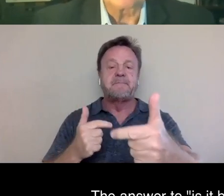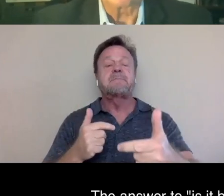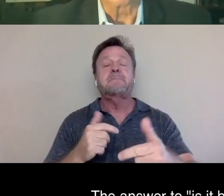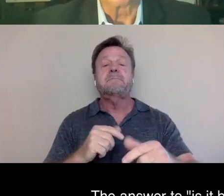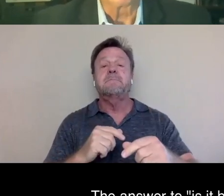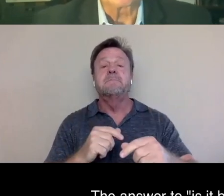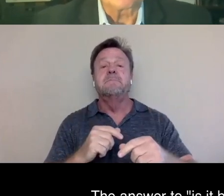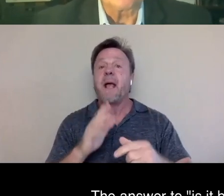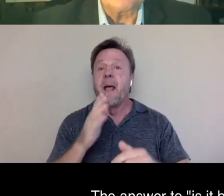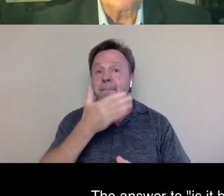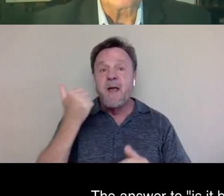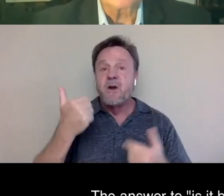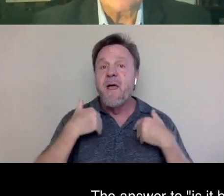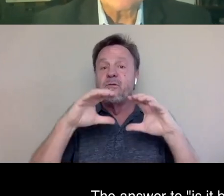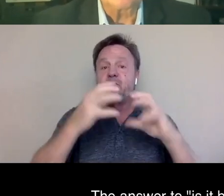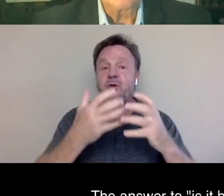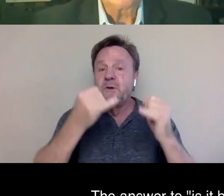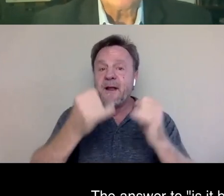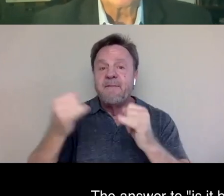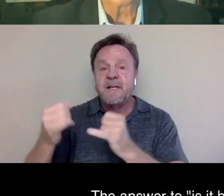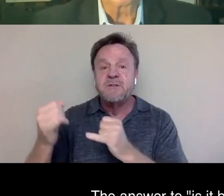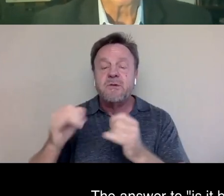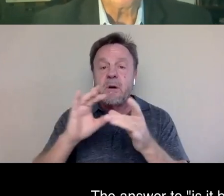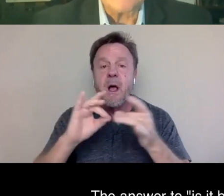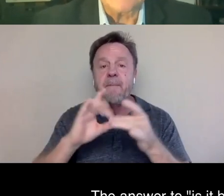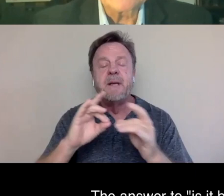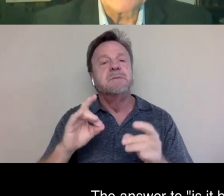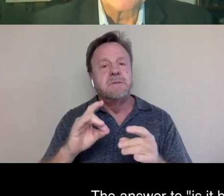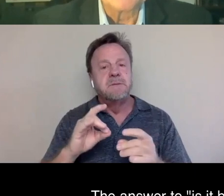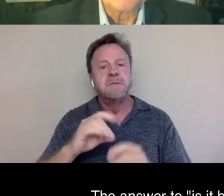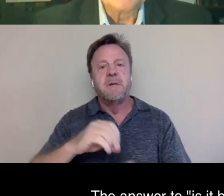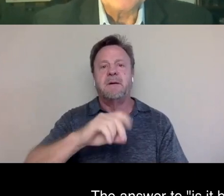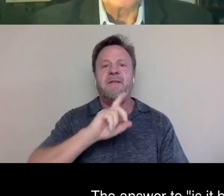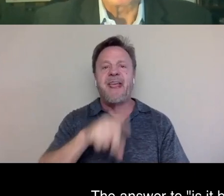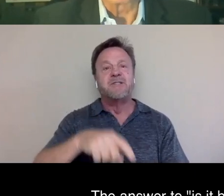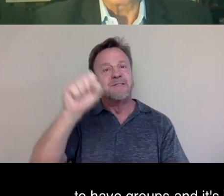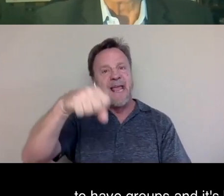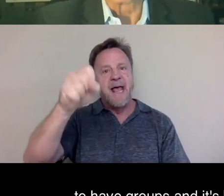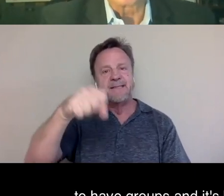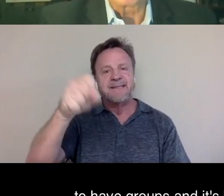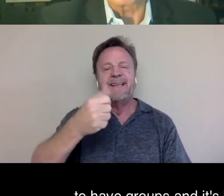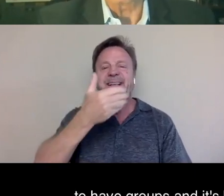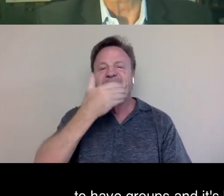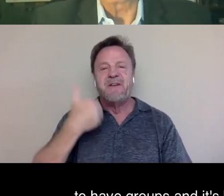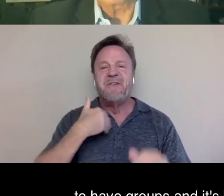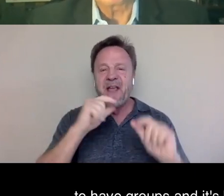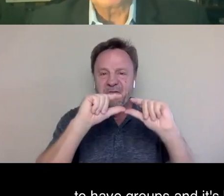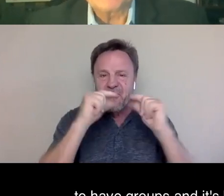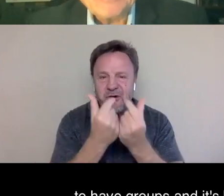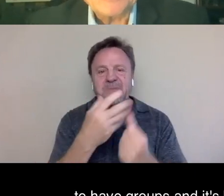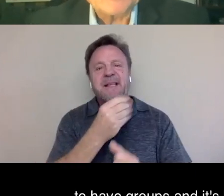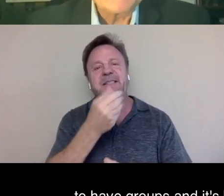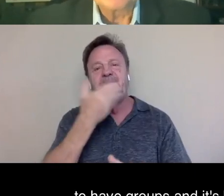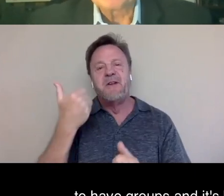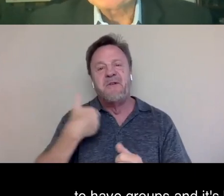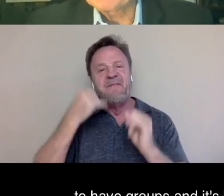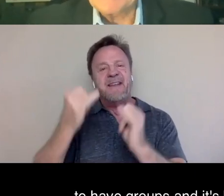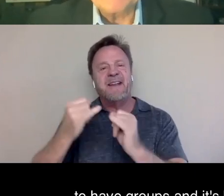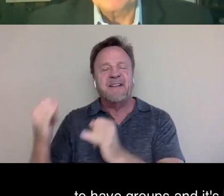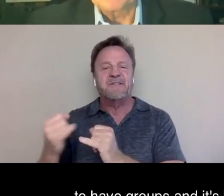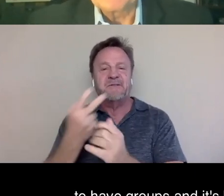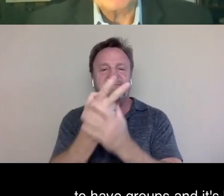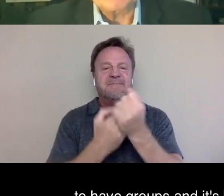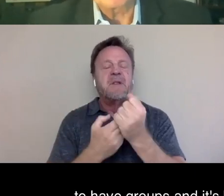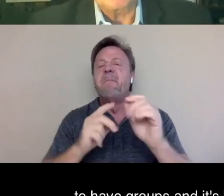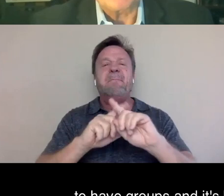it better to have groups or individuals comment? The answer is yes. It's better to have groups and it's better to have individuals, but you're